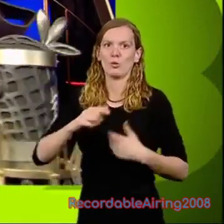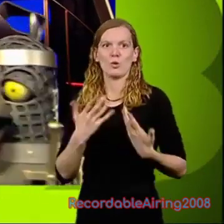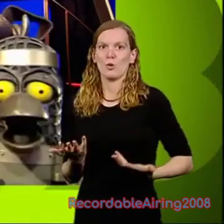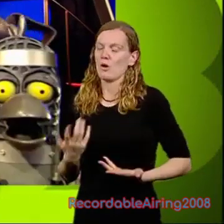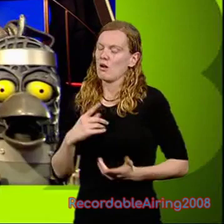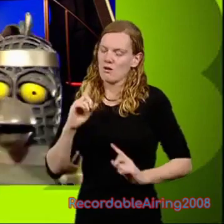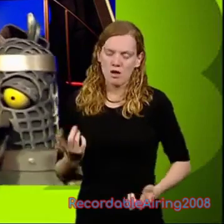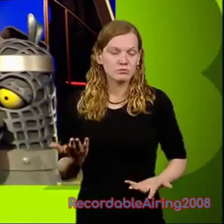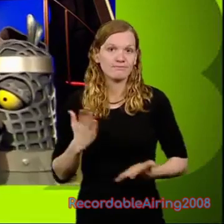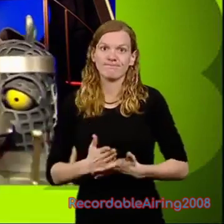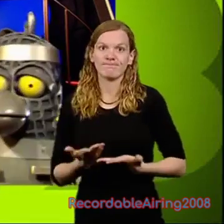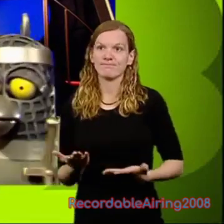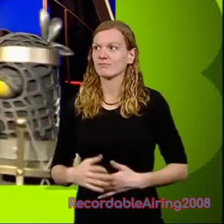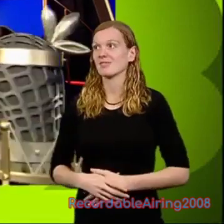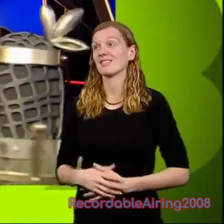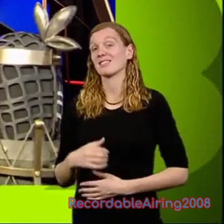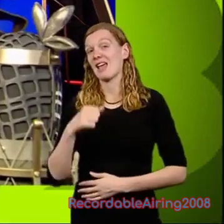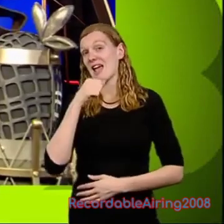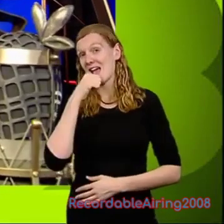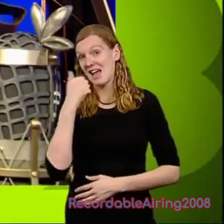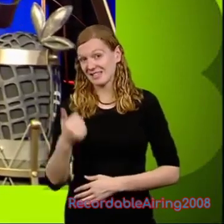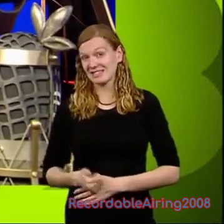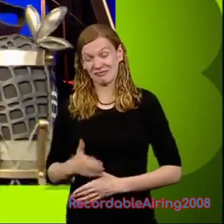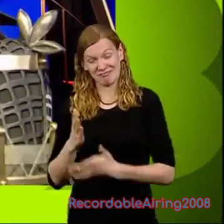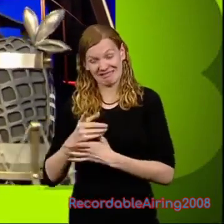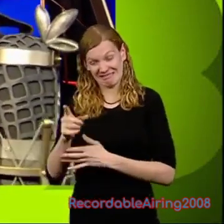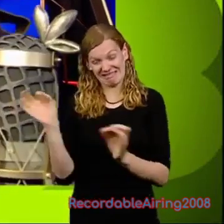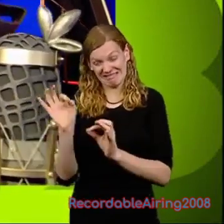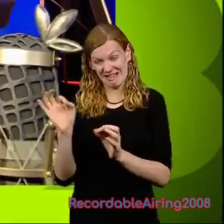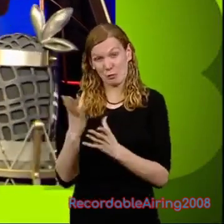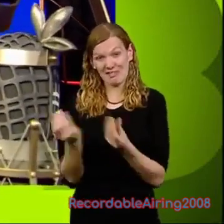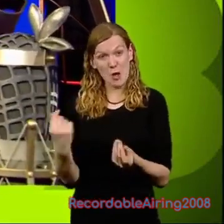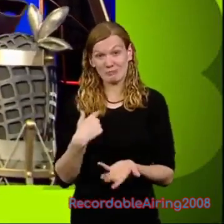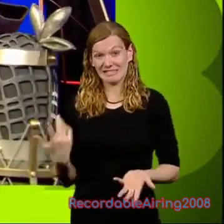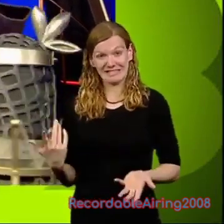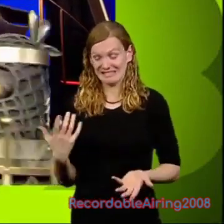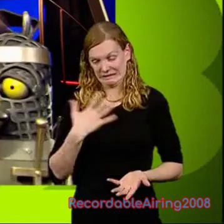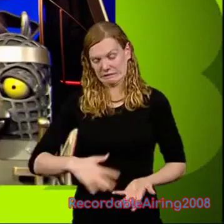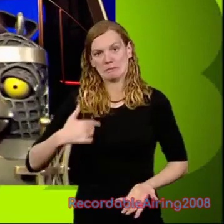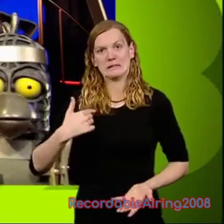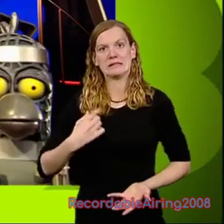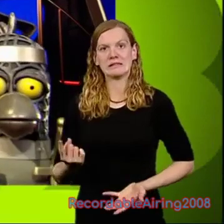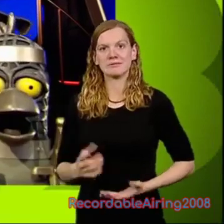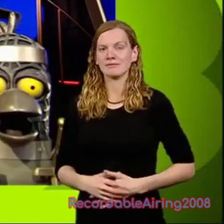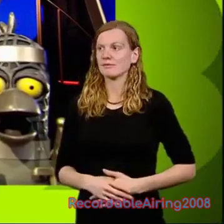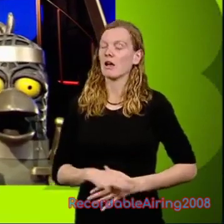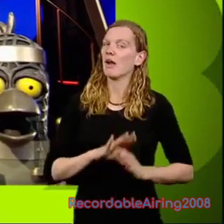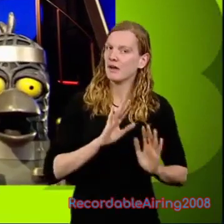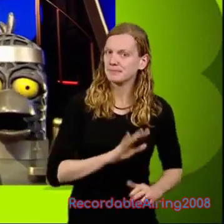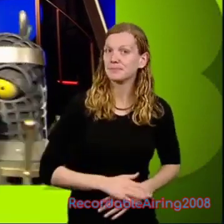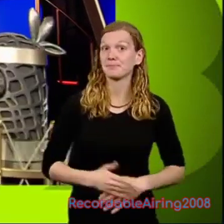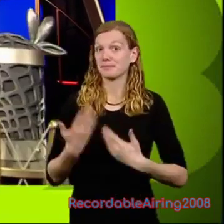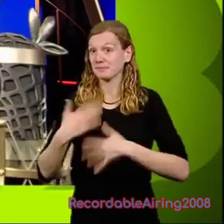I'd be lying. Charming. You're nothing without me, DJ. Well, before we hear the Pirate Posse's pick, over